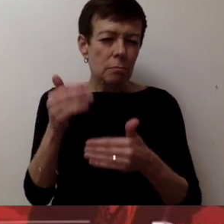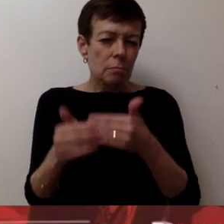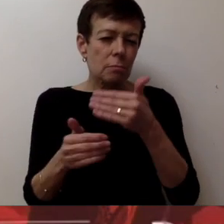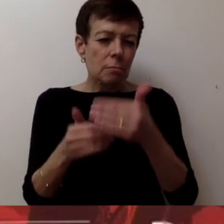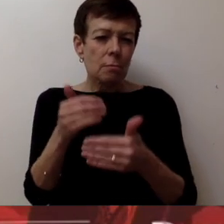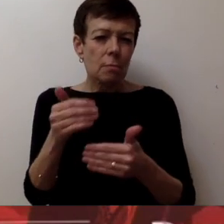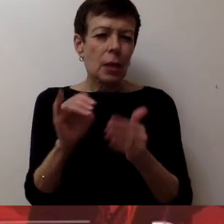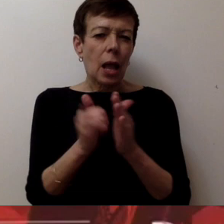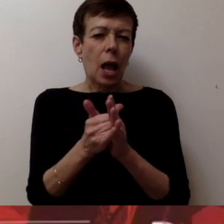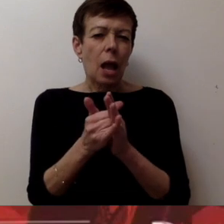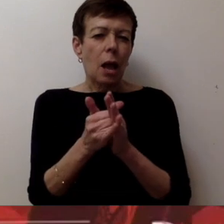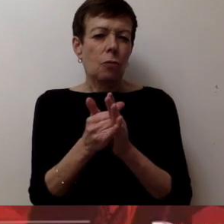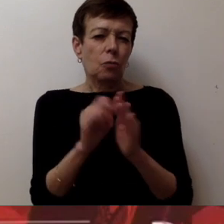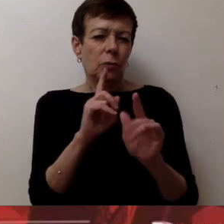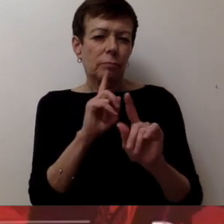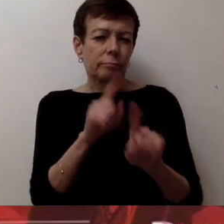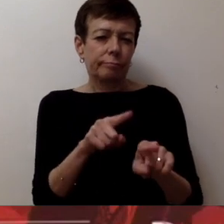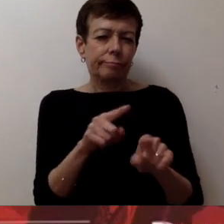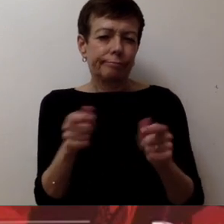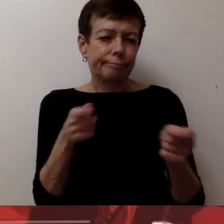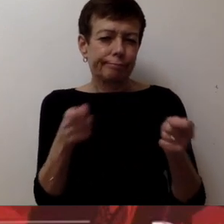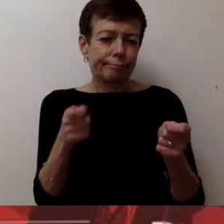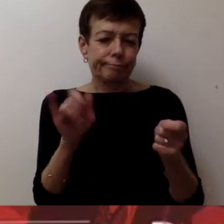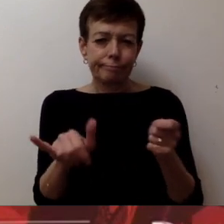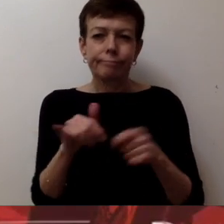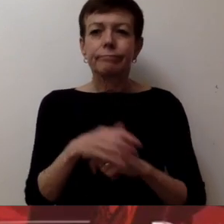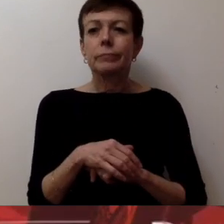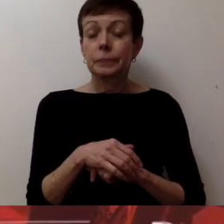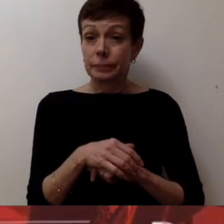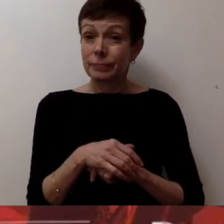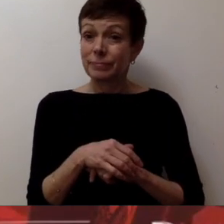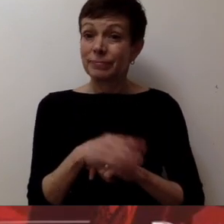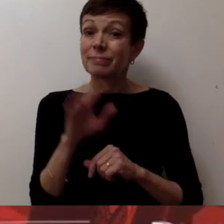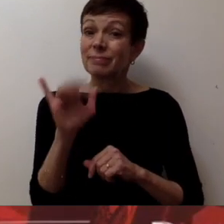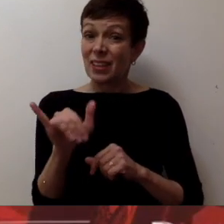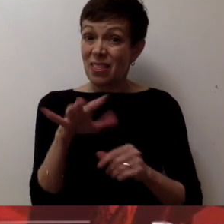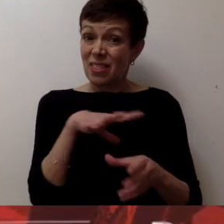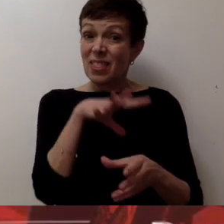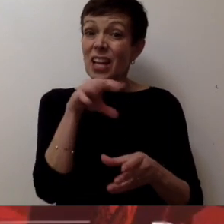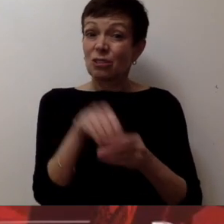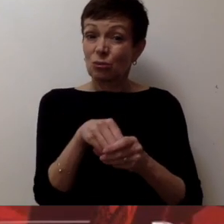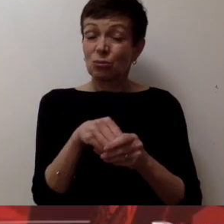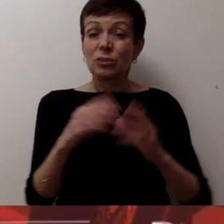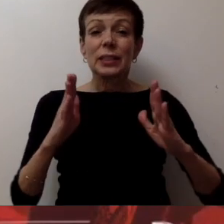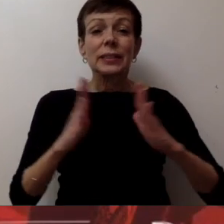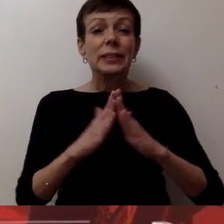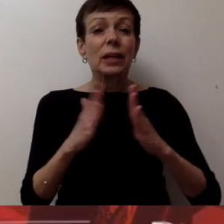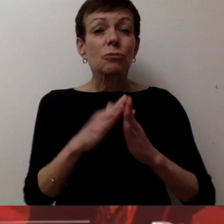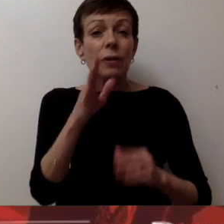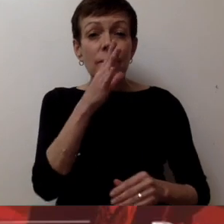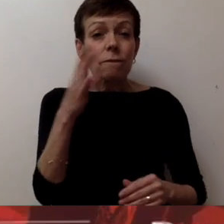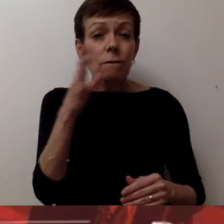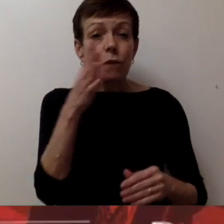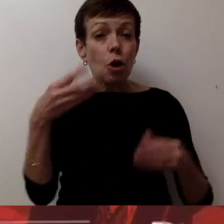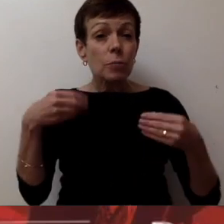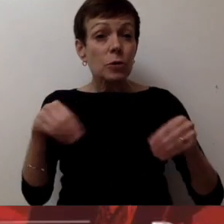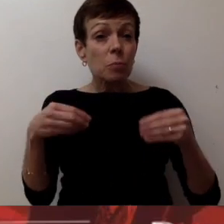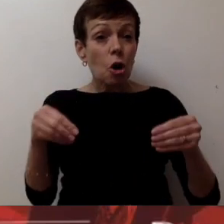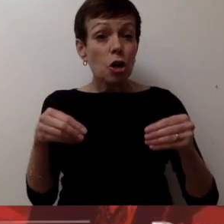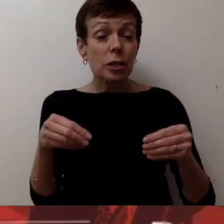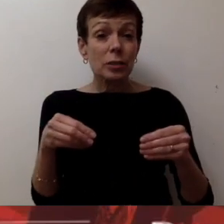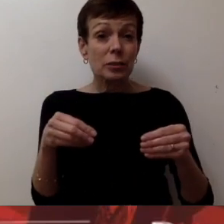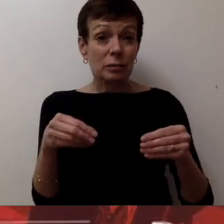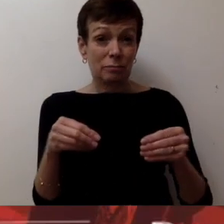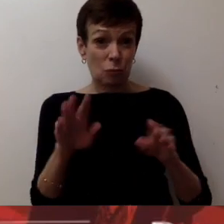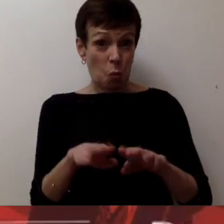our issuance of additional special event permits. This does include the downtown public market, which was set to open in May.